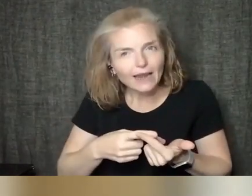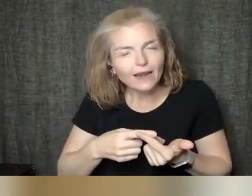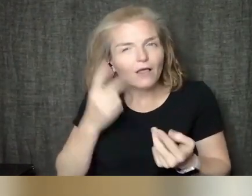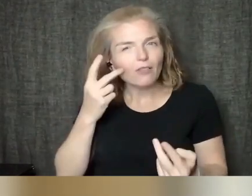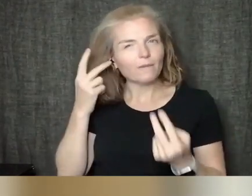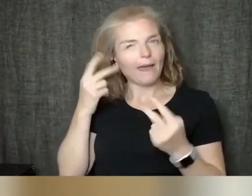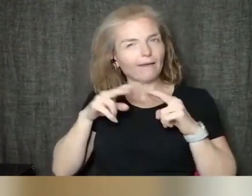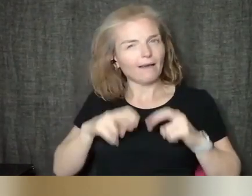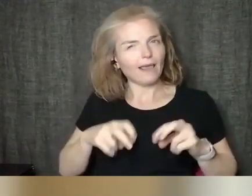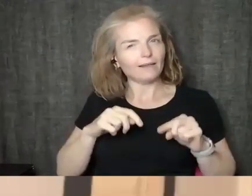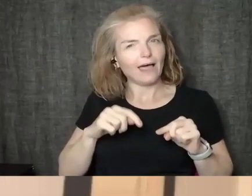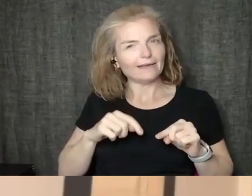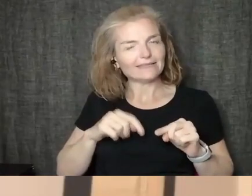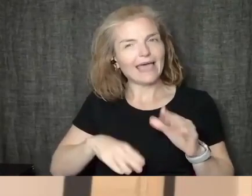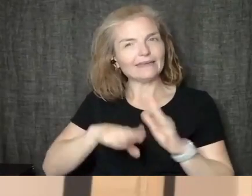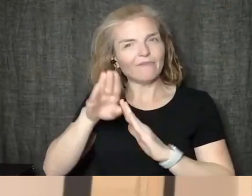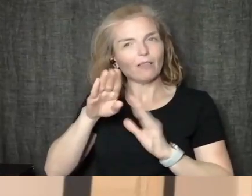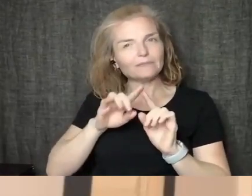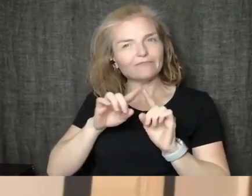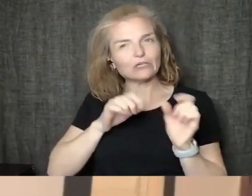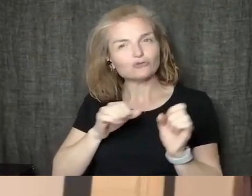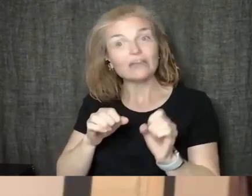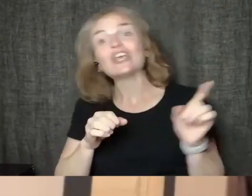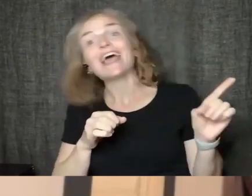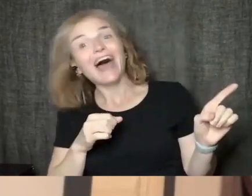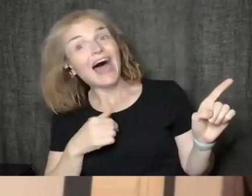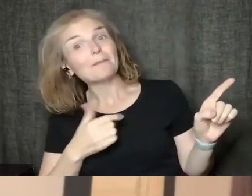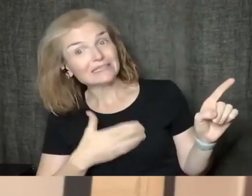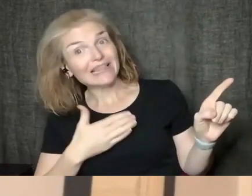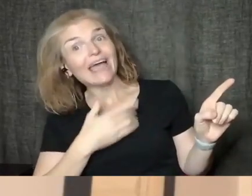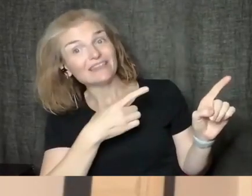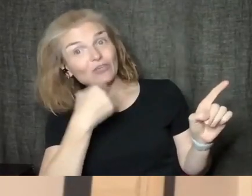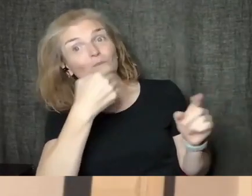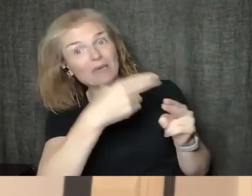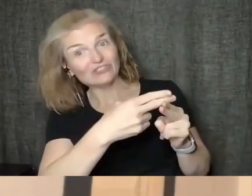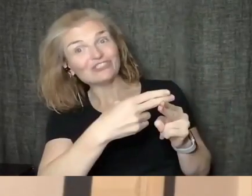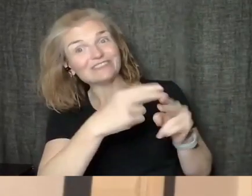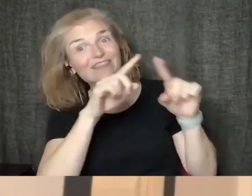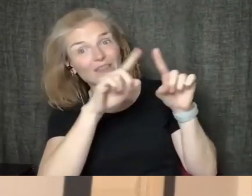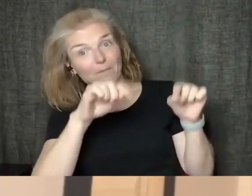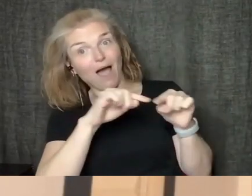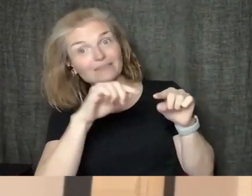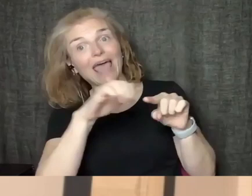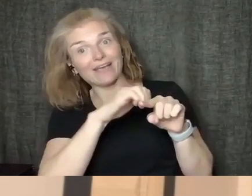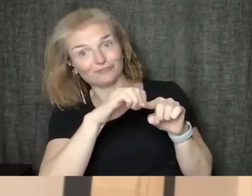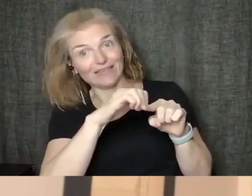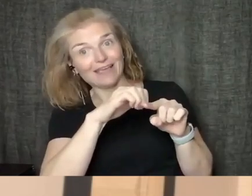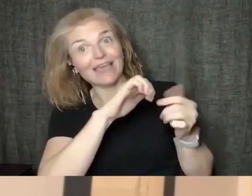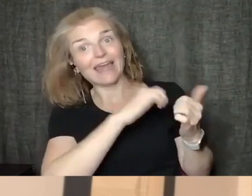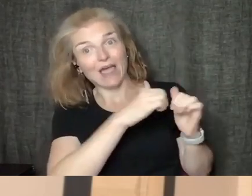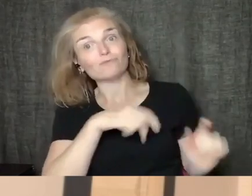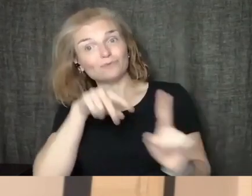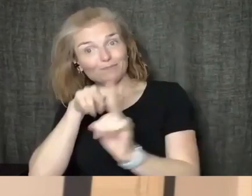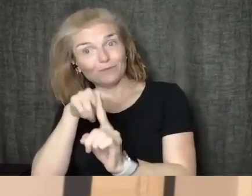them. I'm glad you mentioned the exercises in the boxes and the everyday implementation of some of